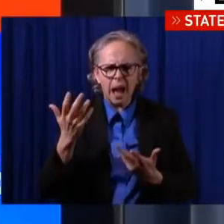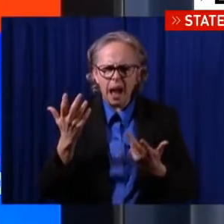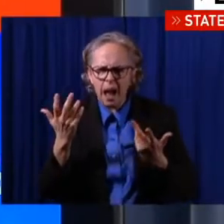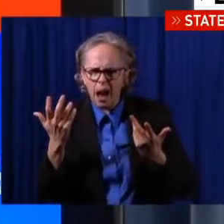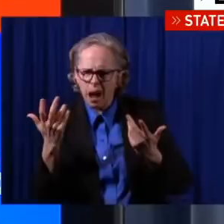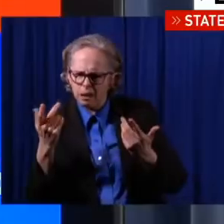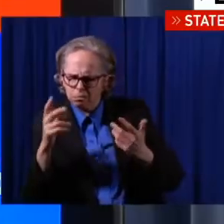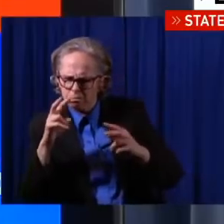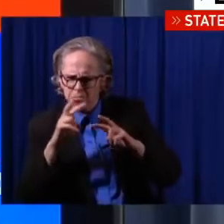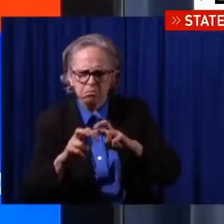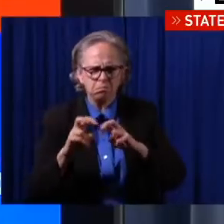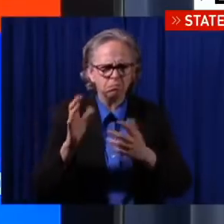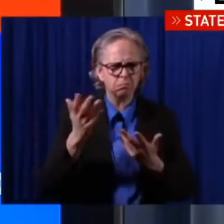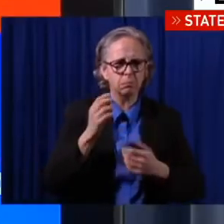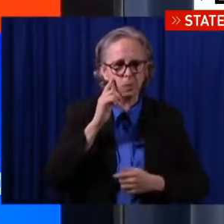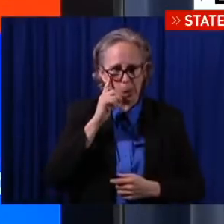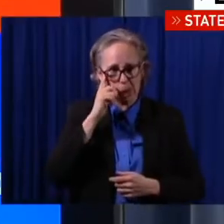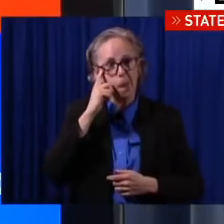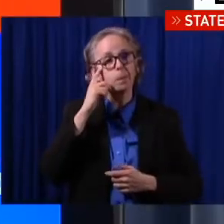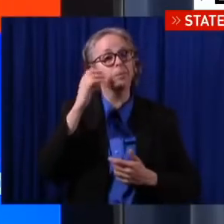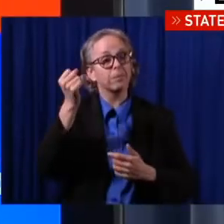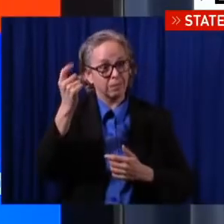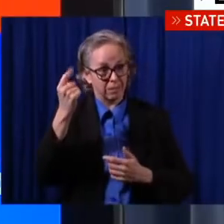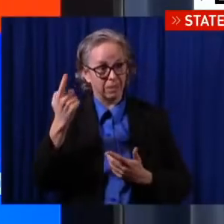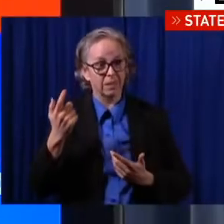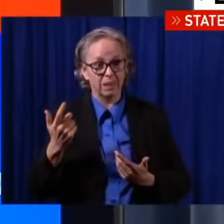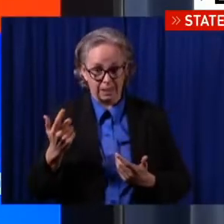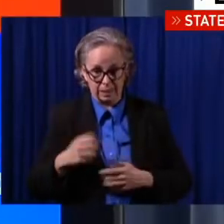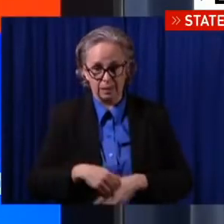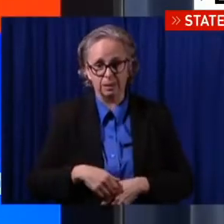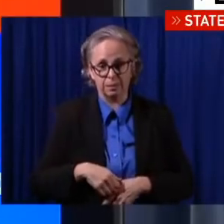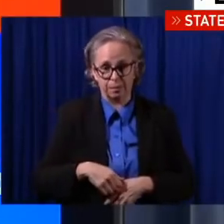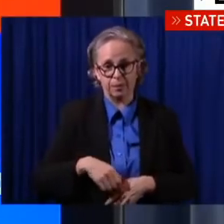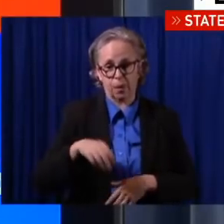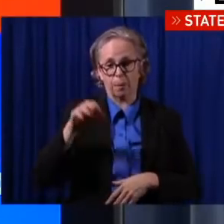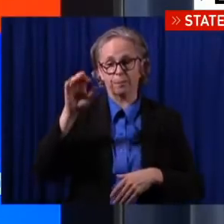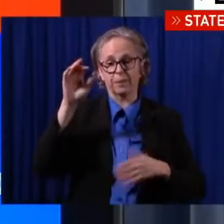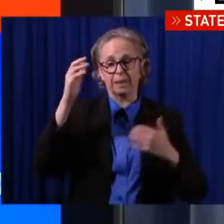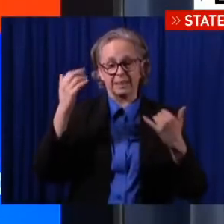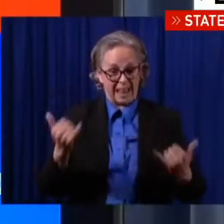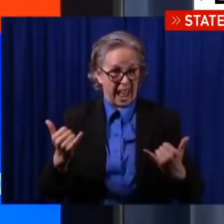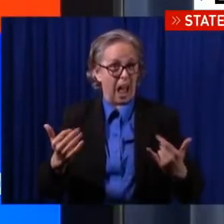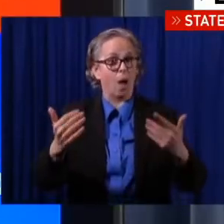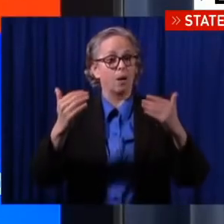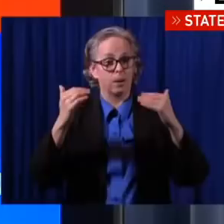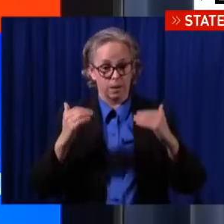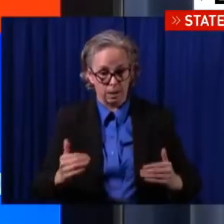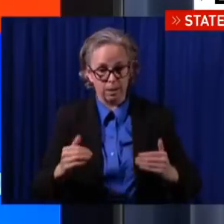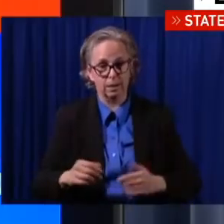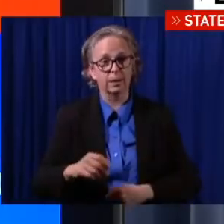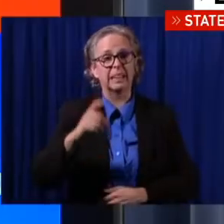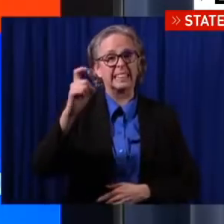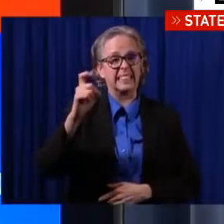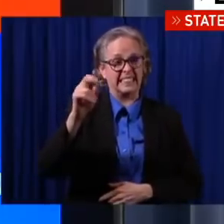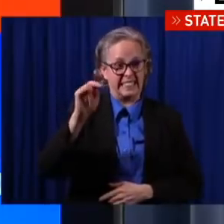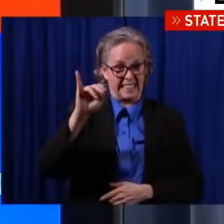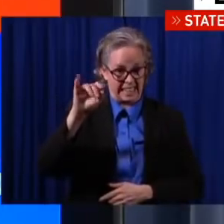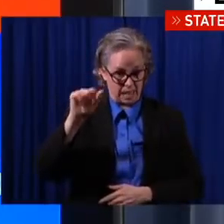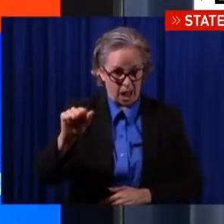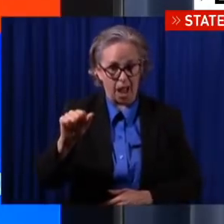p.m. Also on June 24th, testing will be available at the Greene County Health Center in Xenia, my home county of Greene